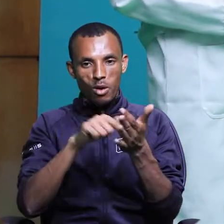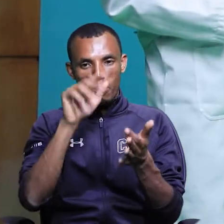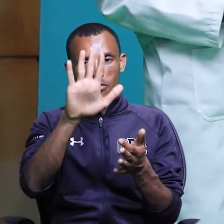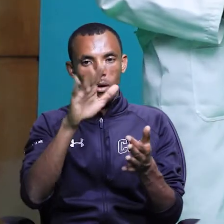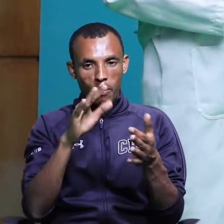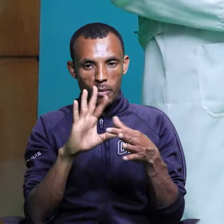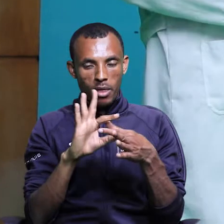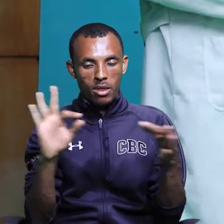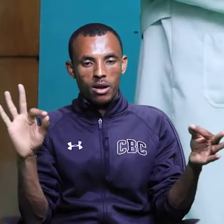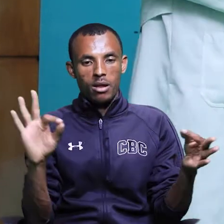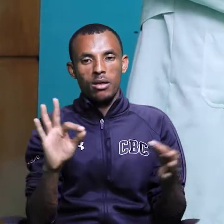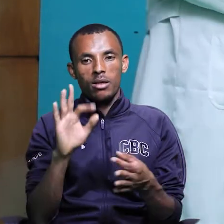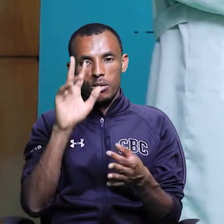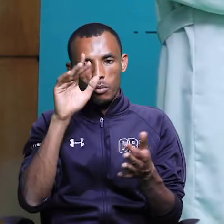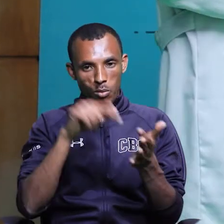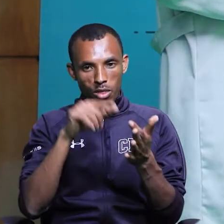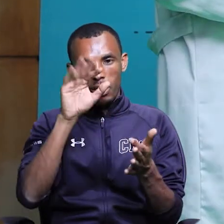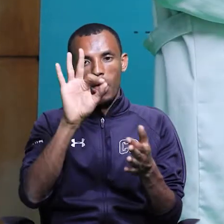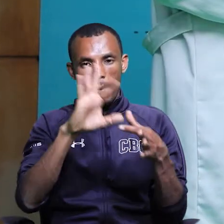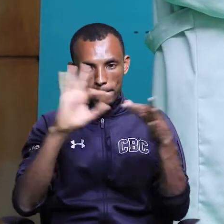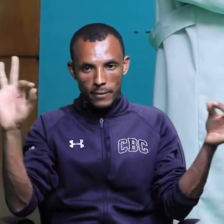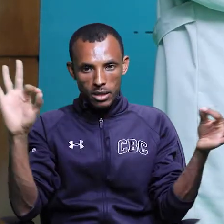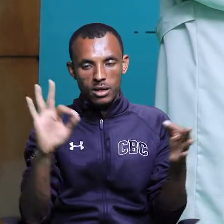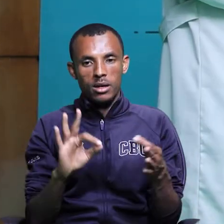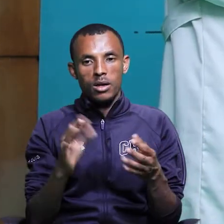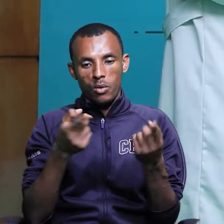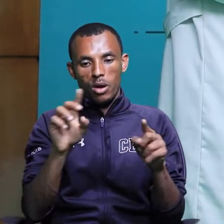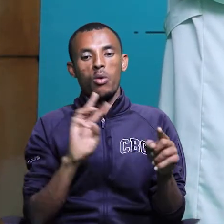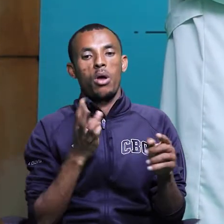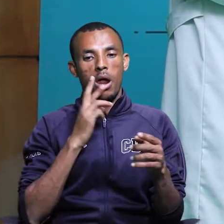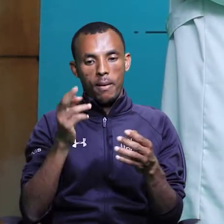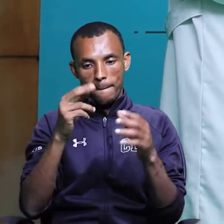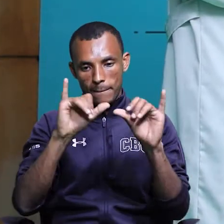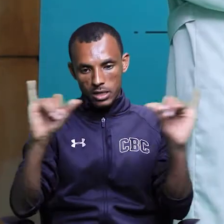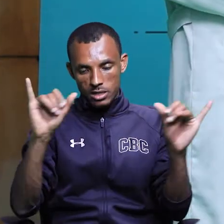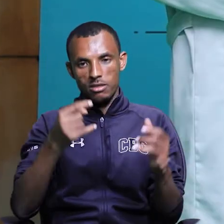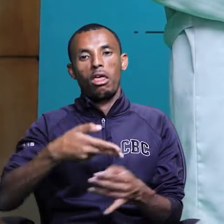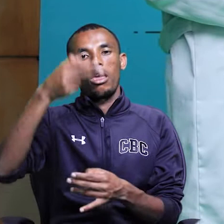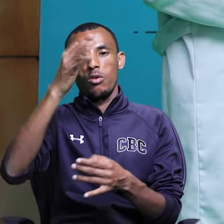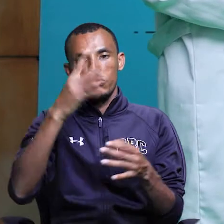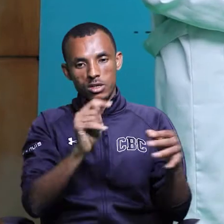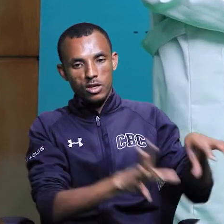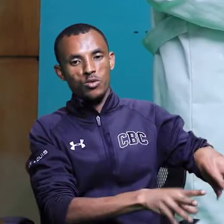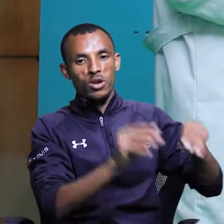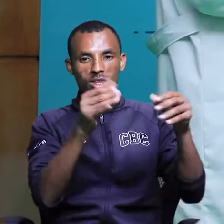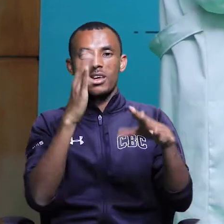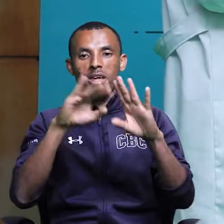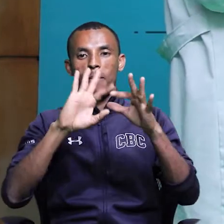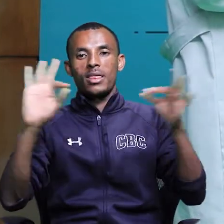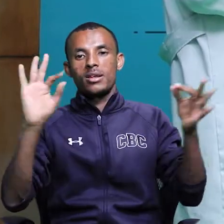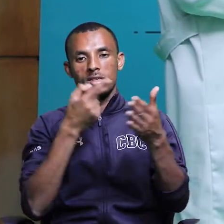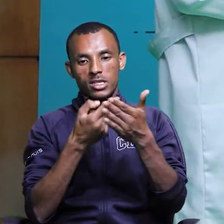2.5, 0.9 meters, it could be when you are measuring the height of a student in meters. So this